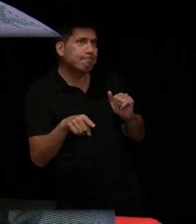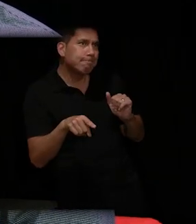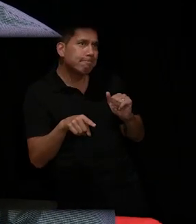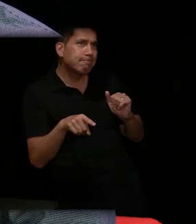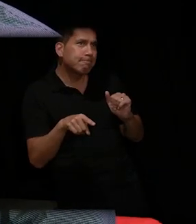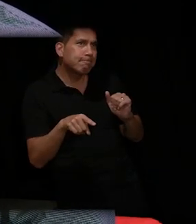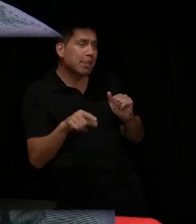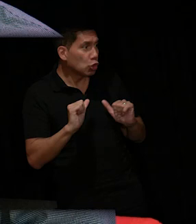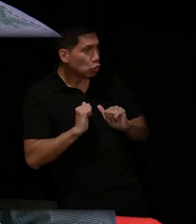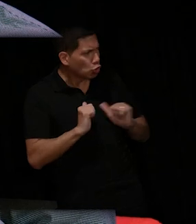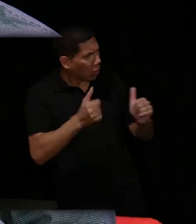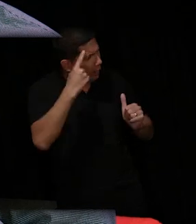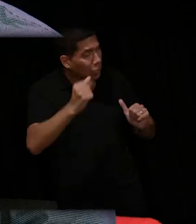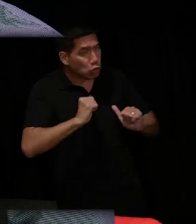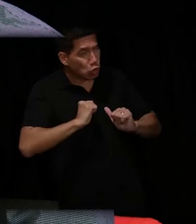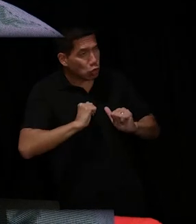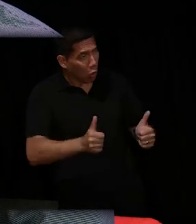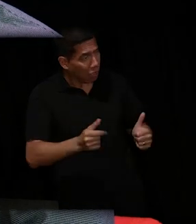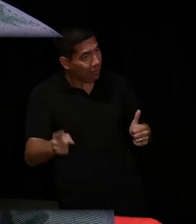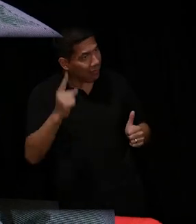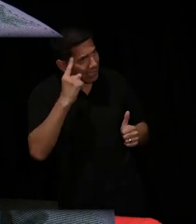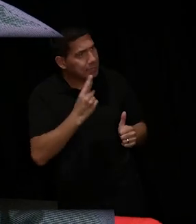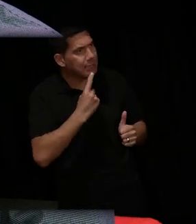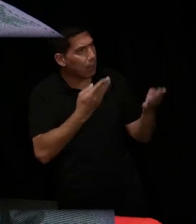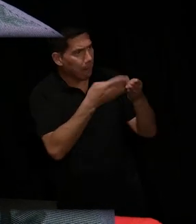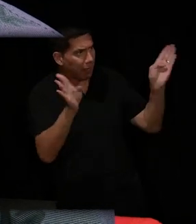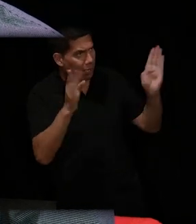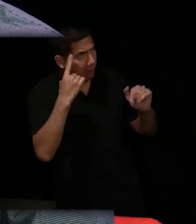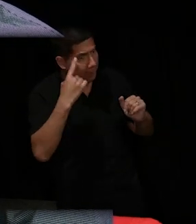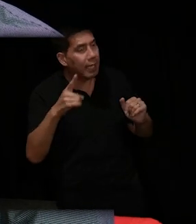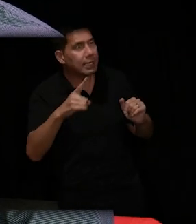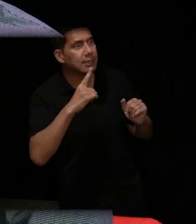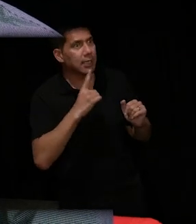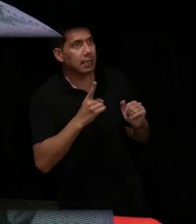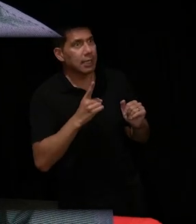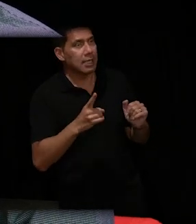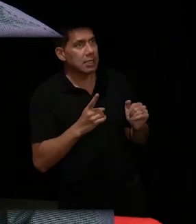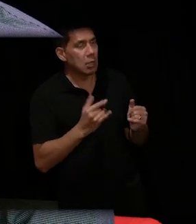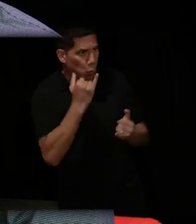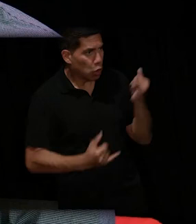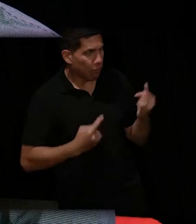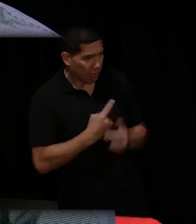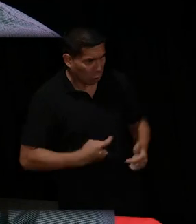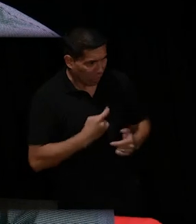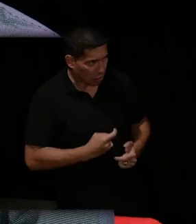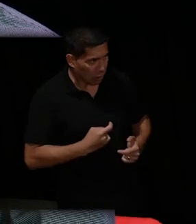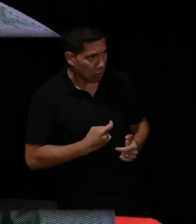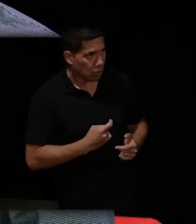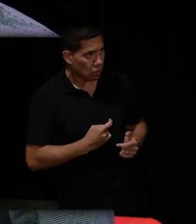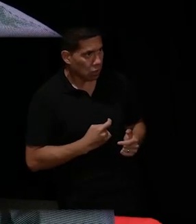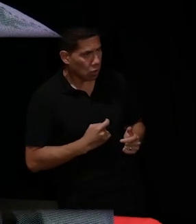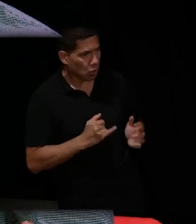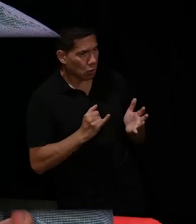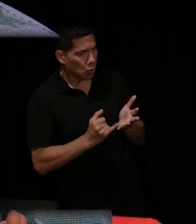shocked. I think he said this before publicly, that his biggest frustration was after Sandy Hook, when 26